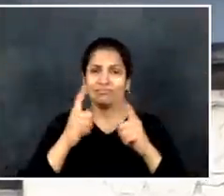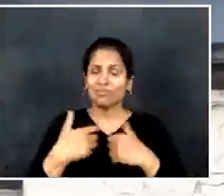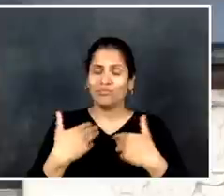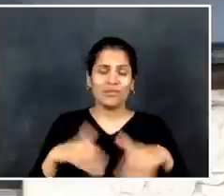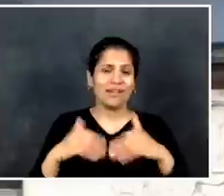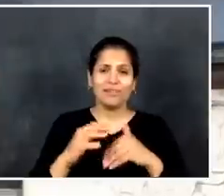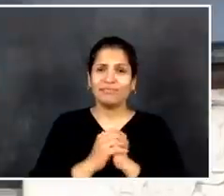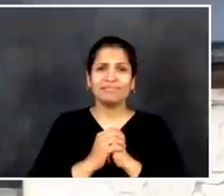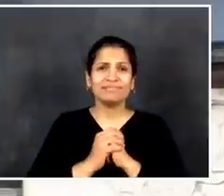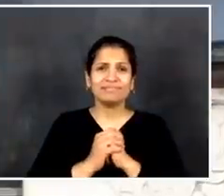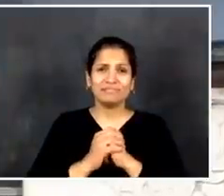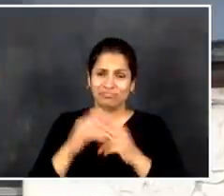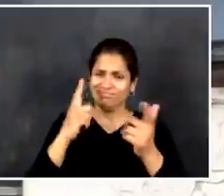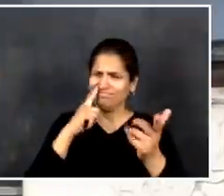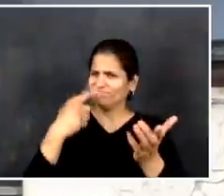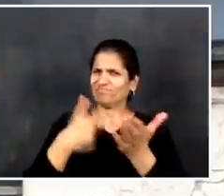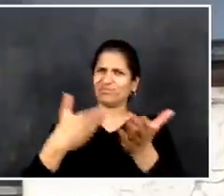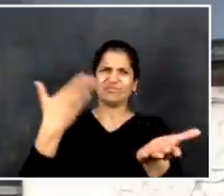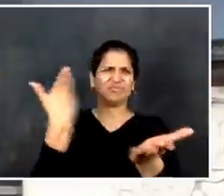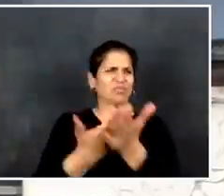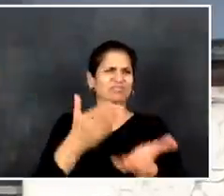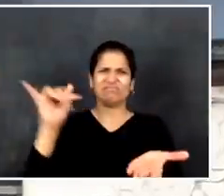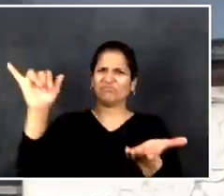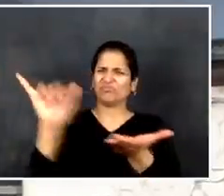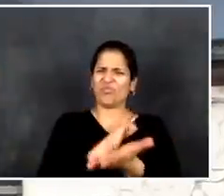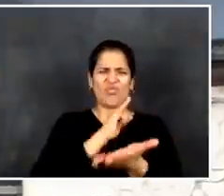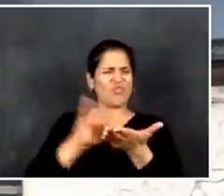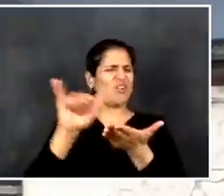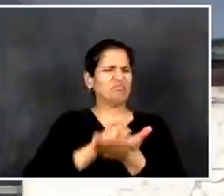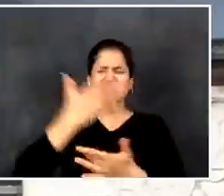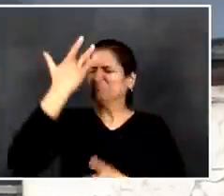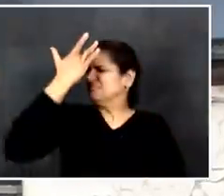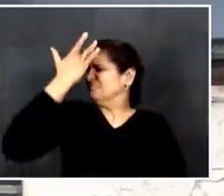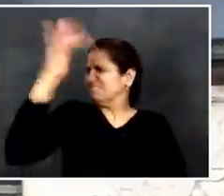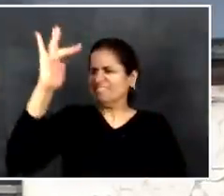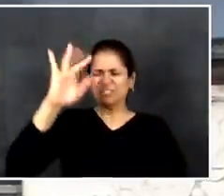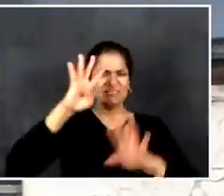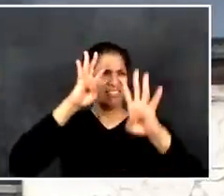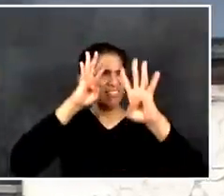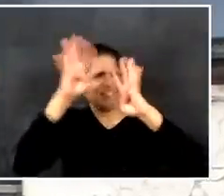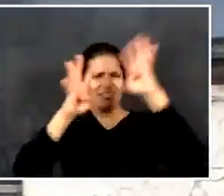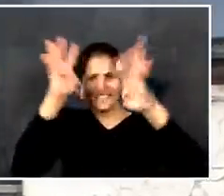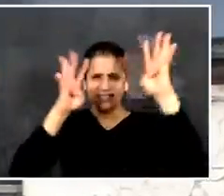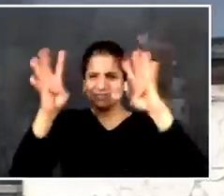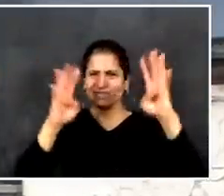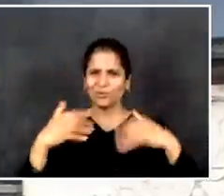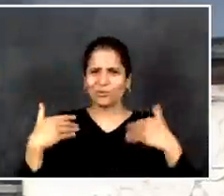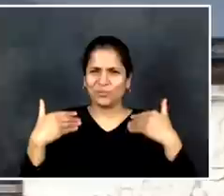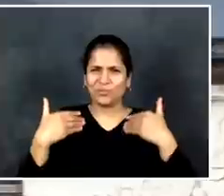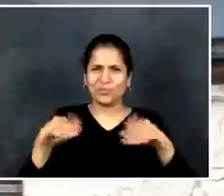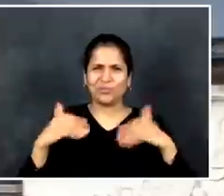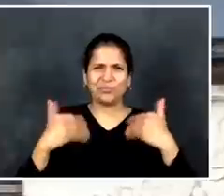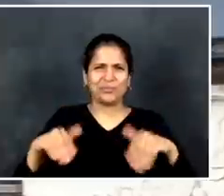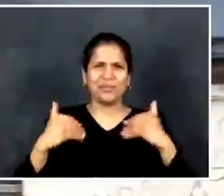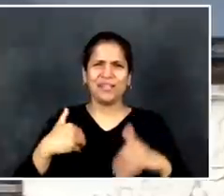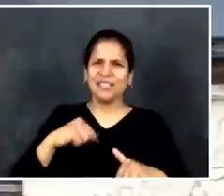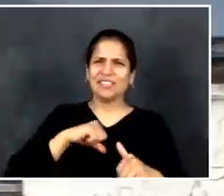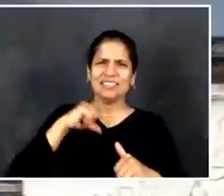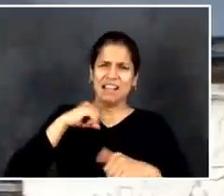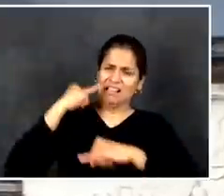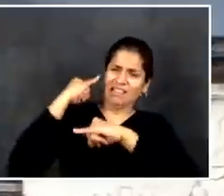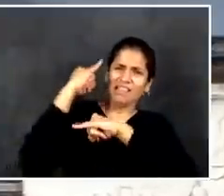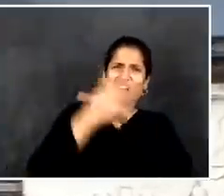best. This is a homegrown solution to an international problem. And it really,